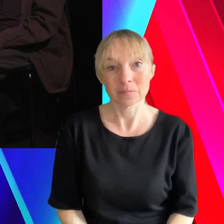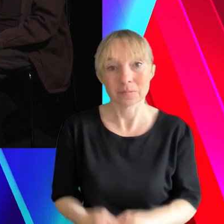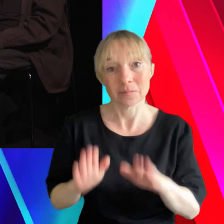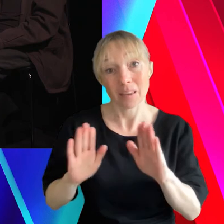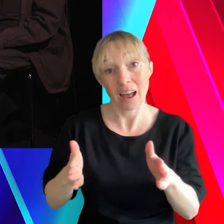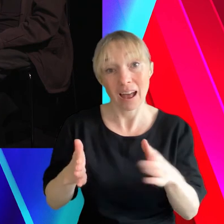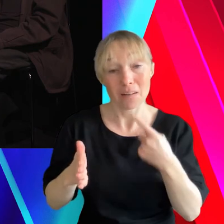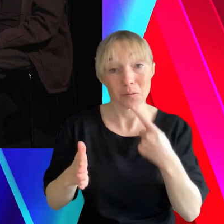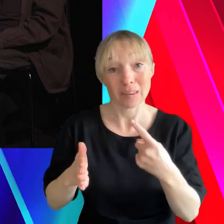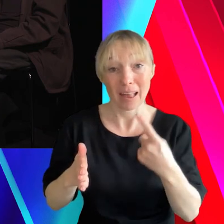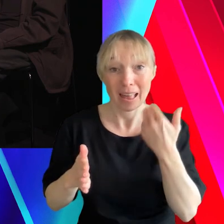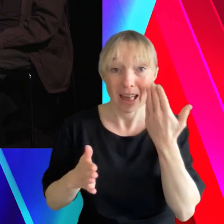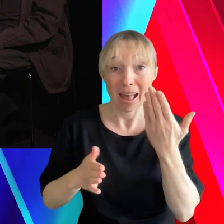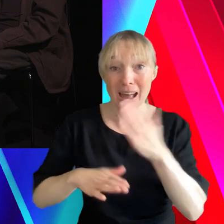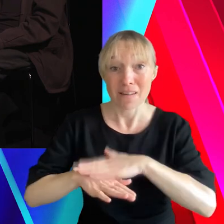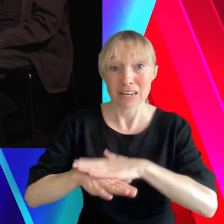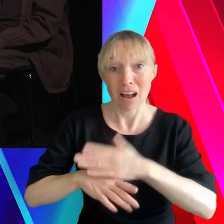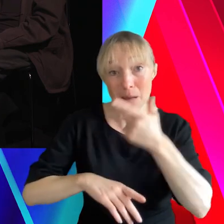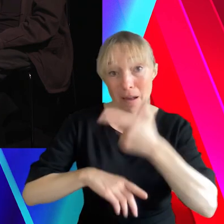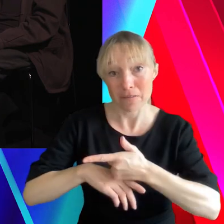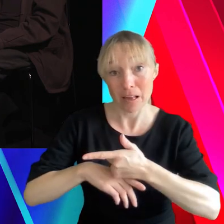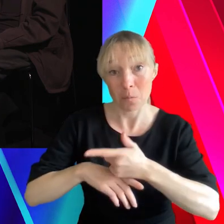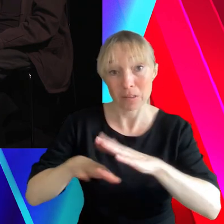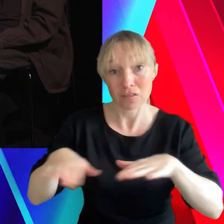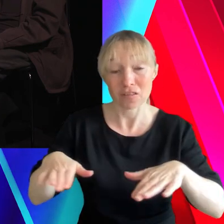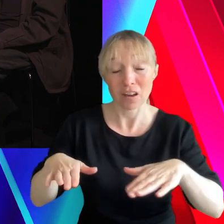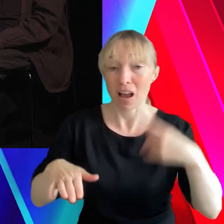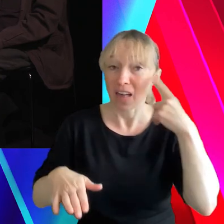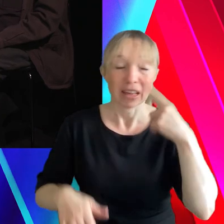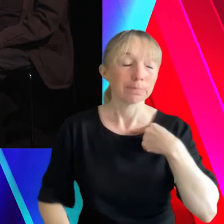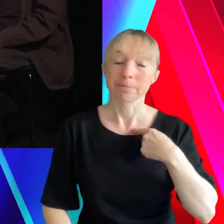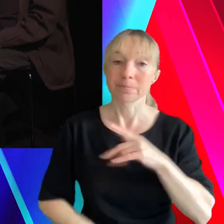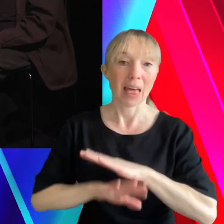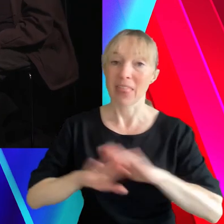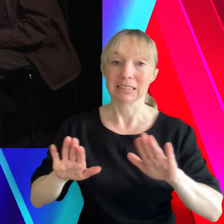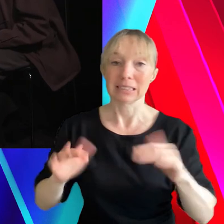say that every time I shoot a film with children, at the end of the day, I think this was my last time.